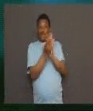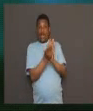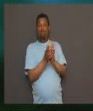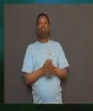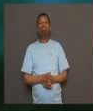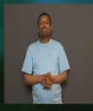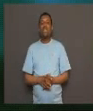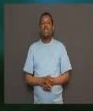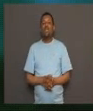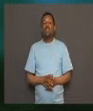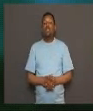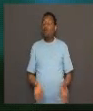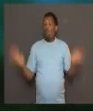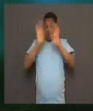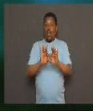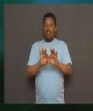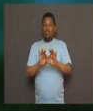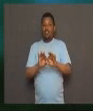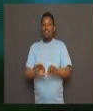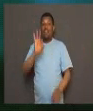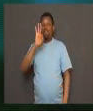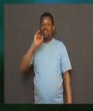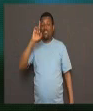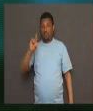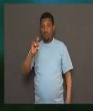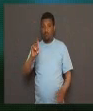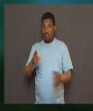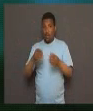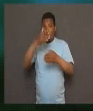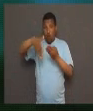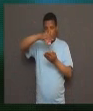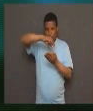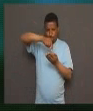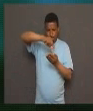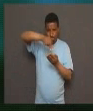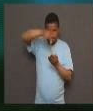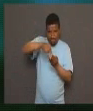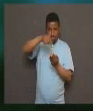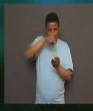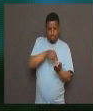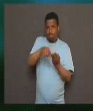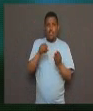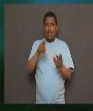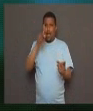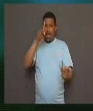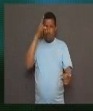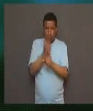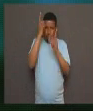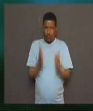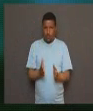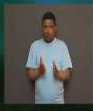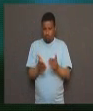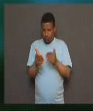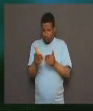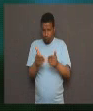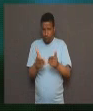instance, it is important to fix a boundary that appropriately